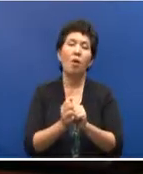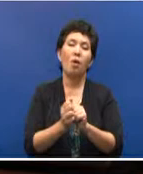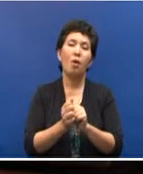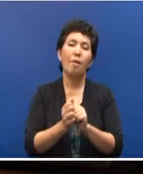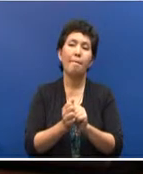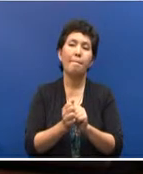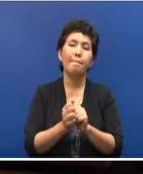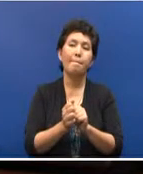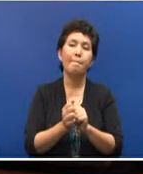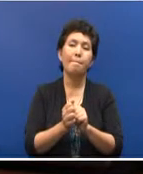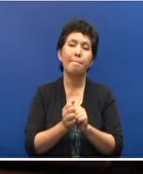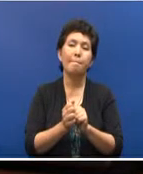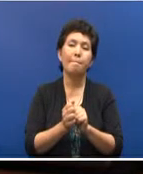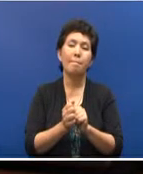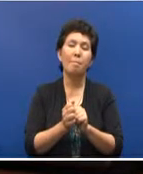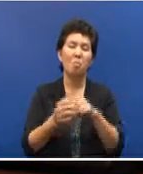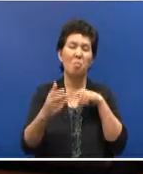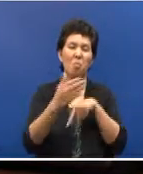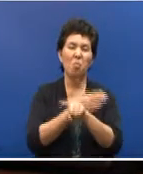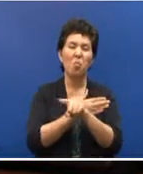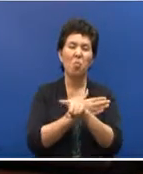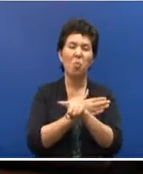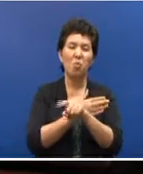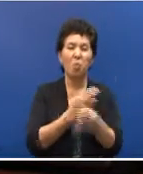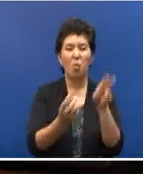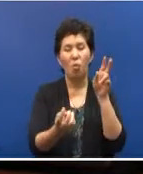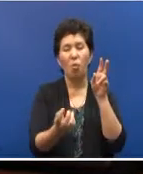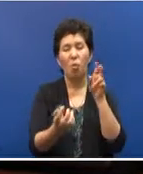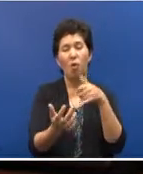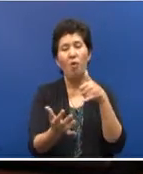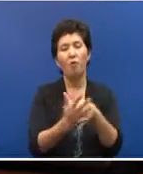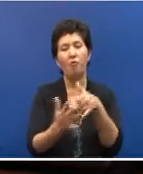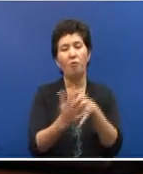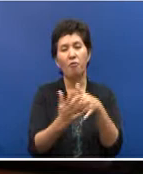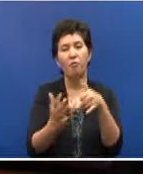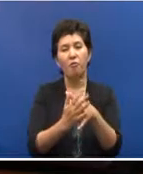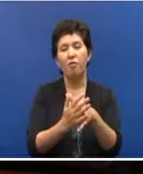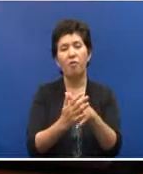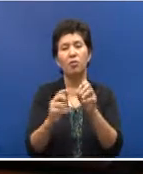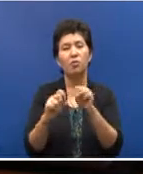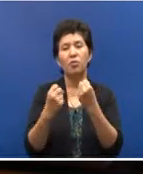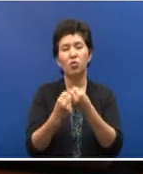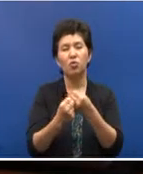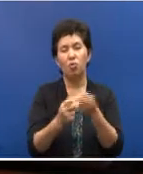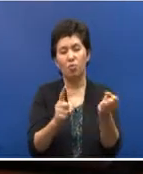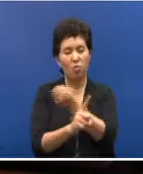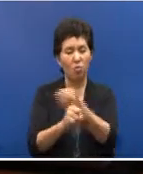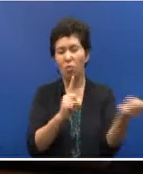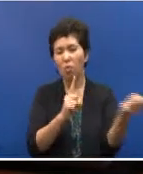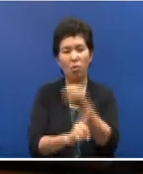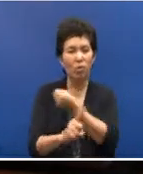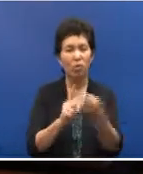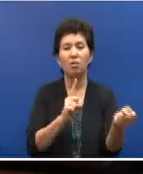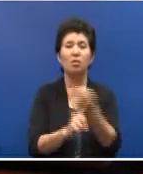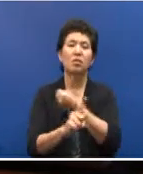okay, and murder, rape, okay, the sexual assault, torture, beating,